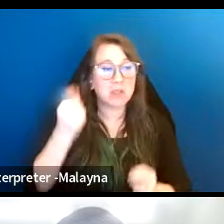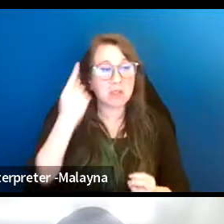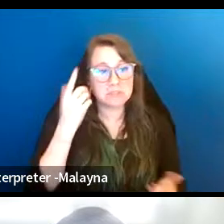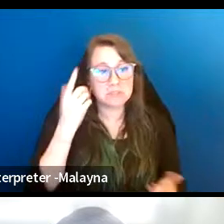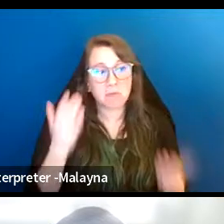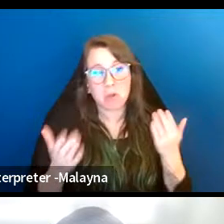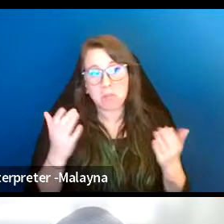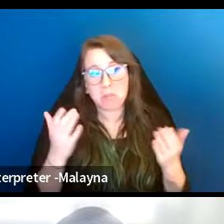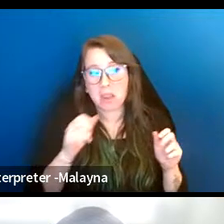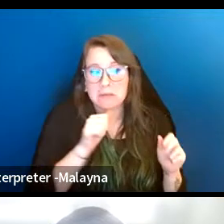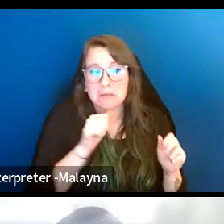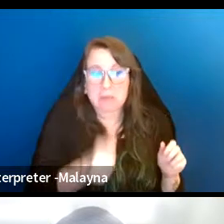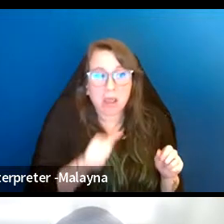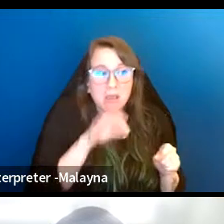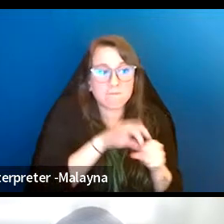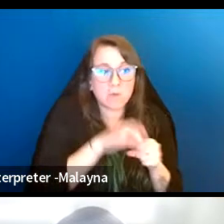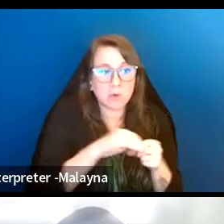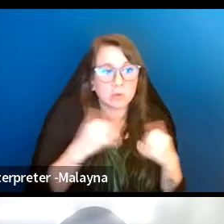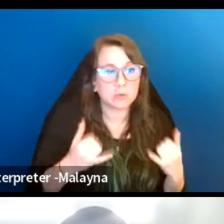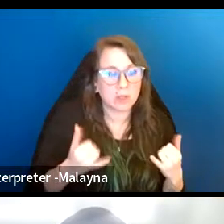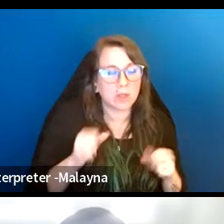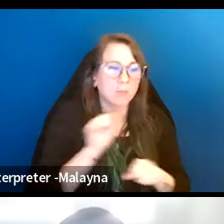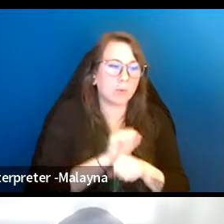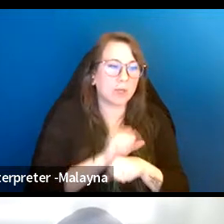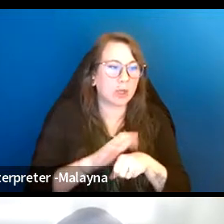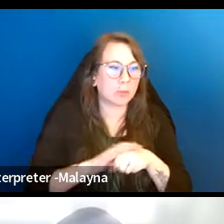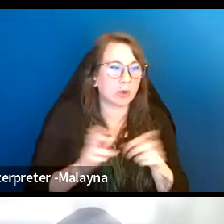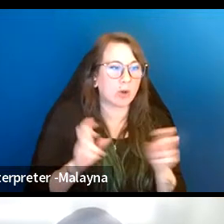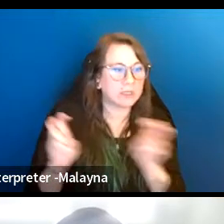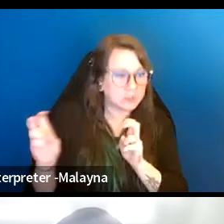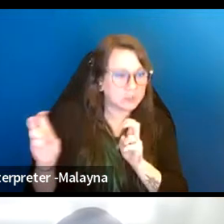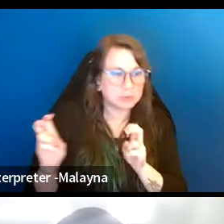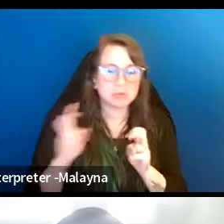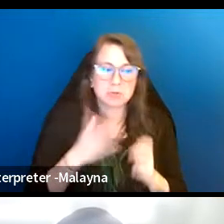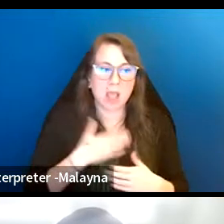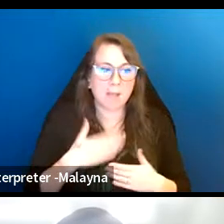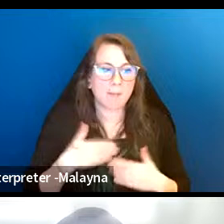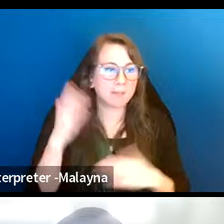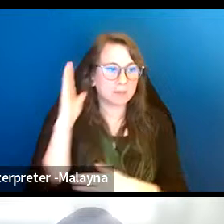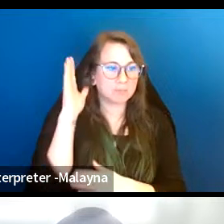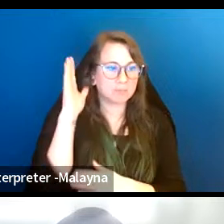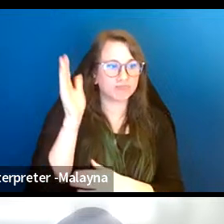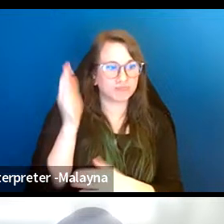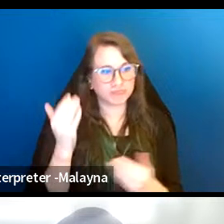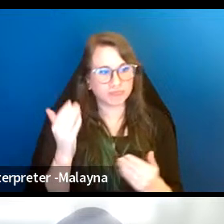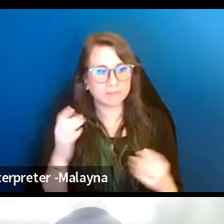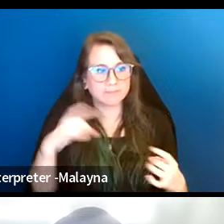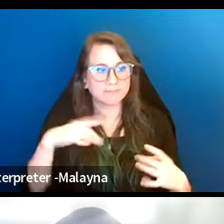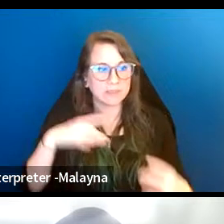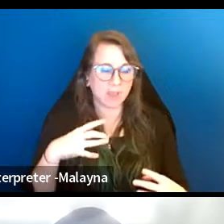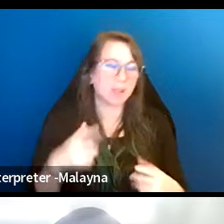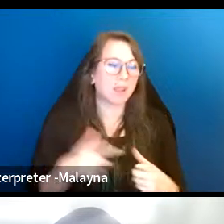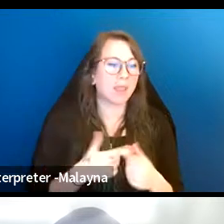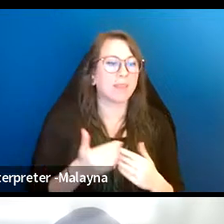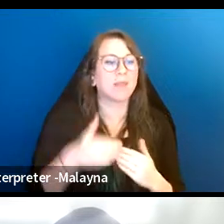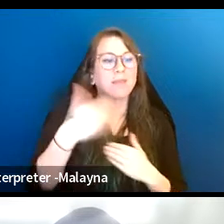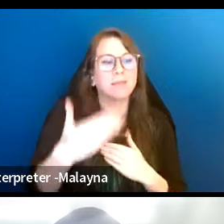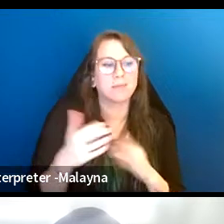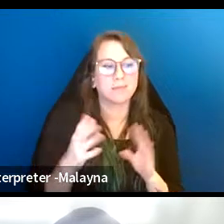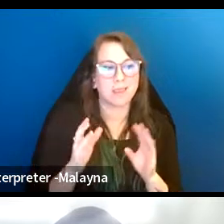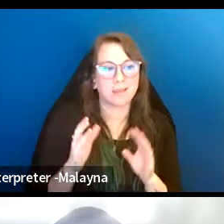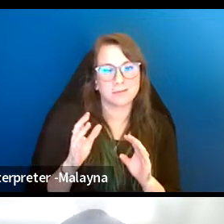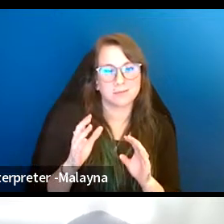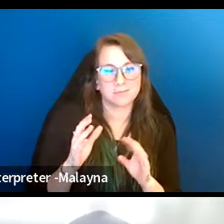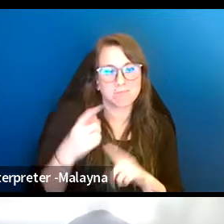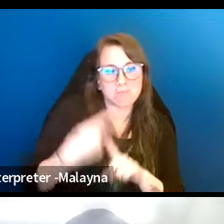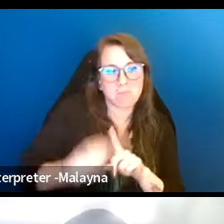vote today and just can work on some issues and happy to present and get some feedback. And then we'll be able to come back next month if the